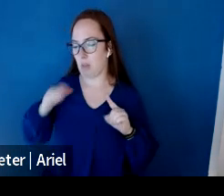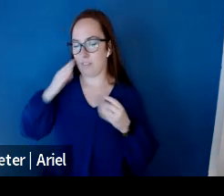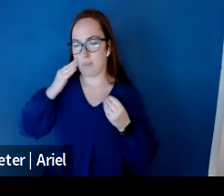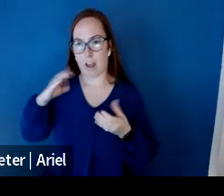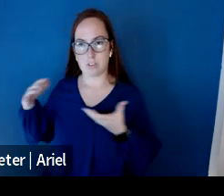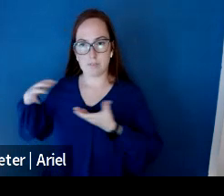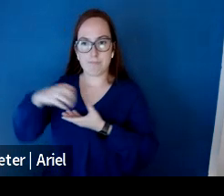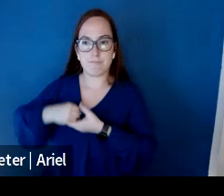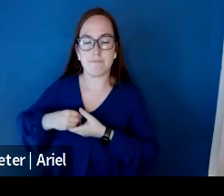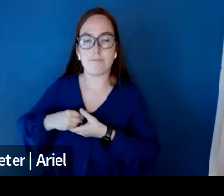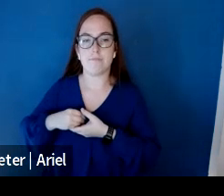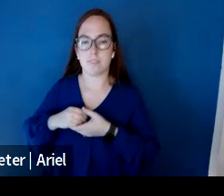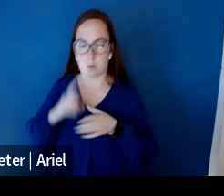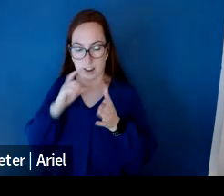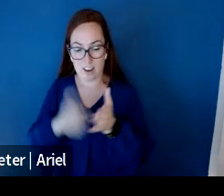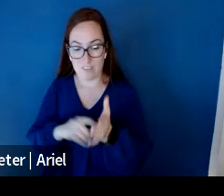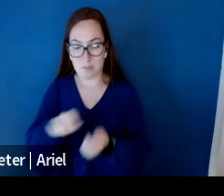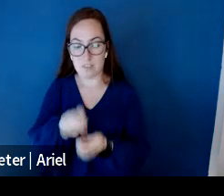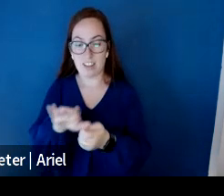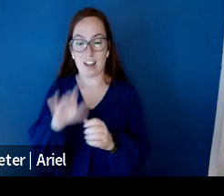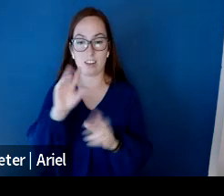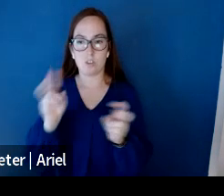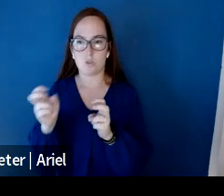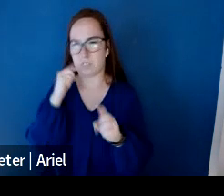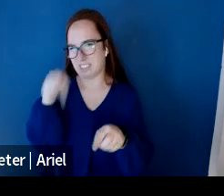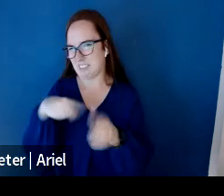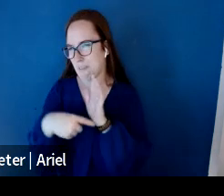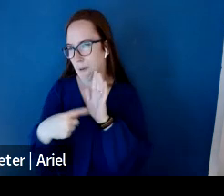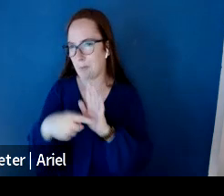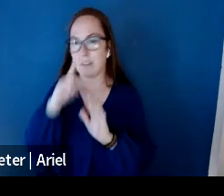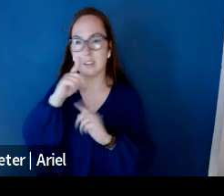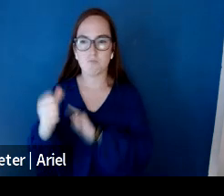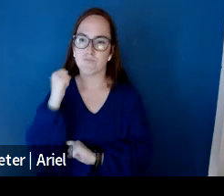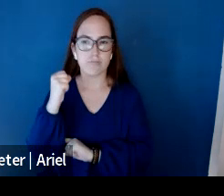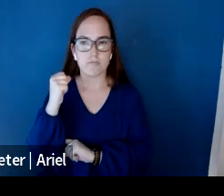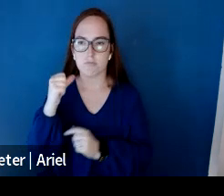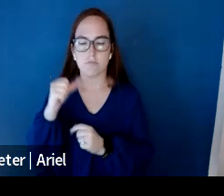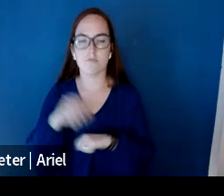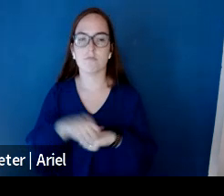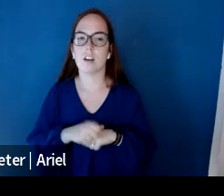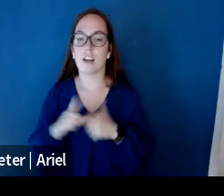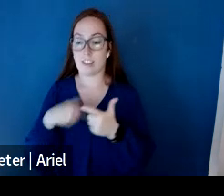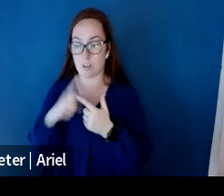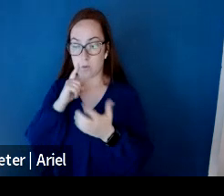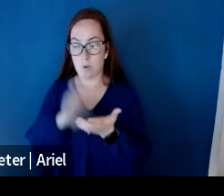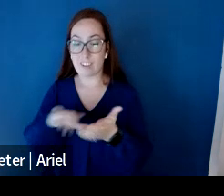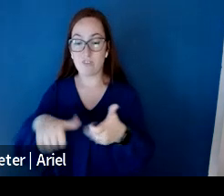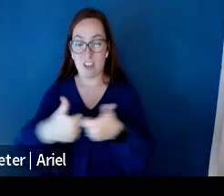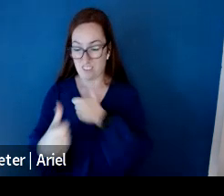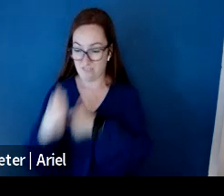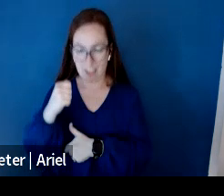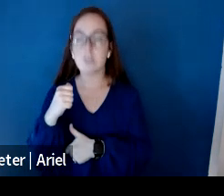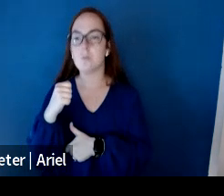by identifying the issue, and in this case, defiance, that they're being challenged with, and then use it to